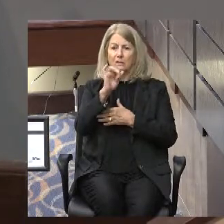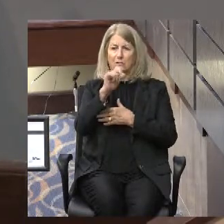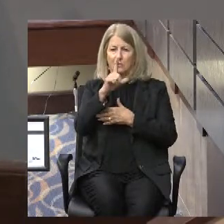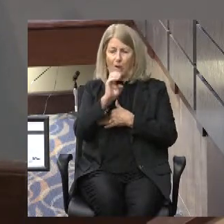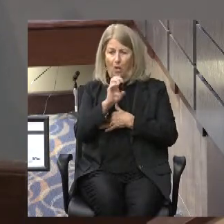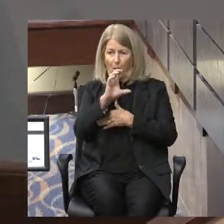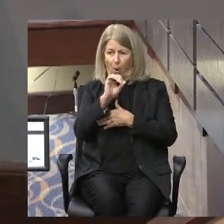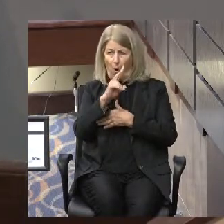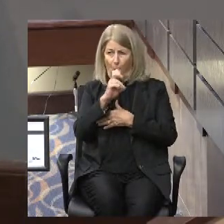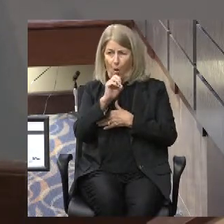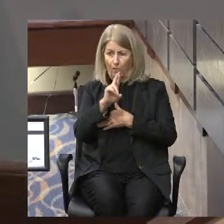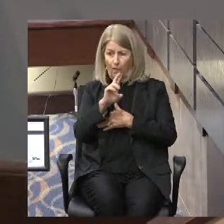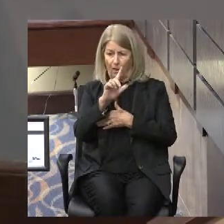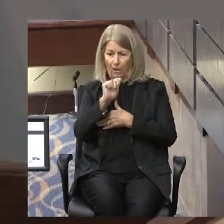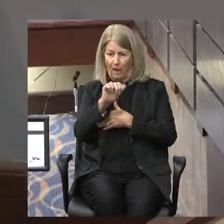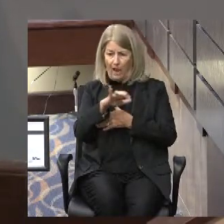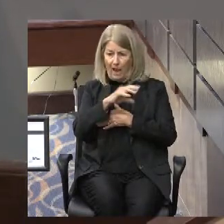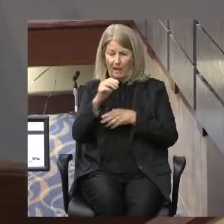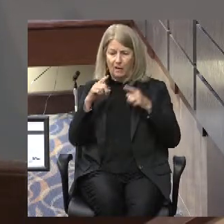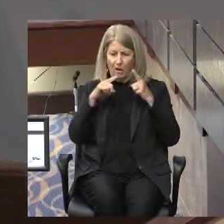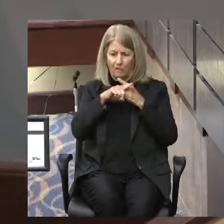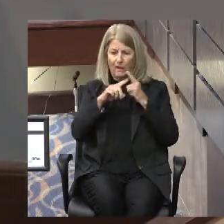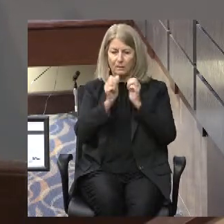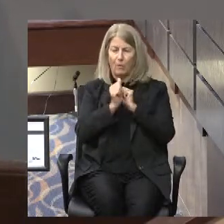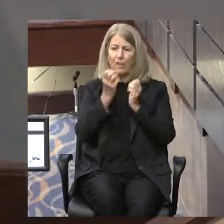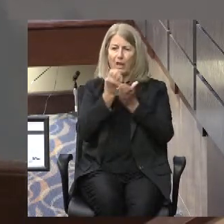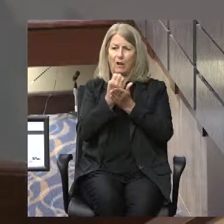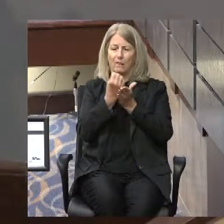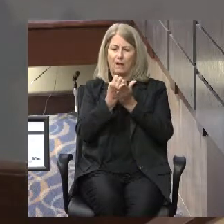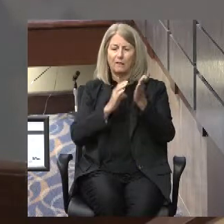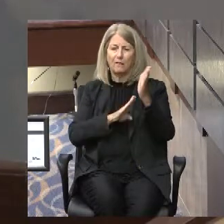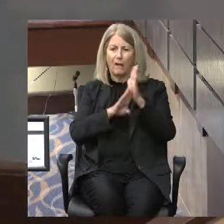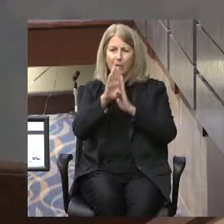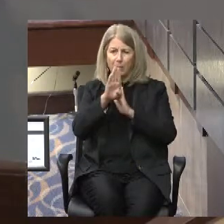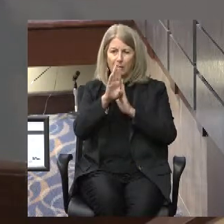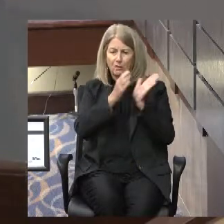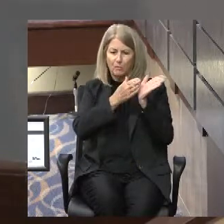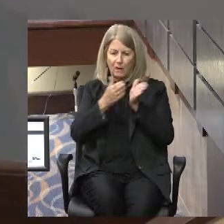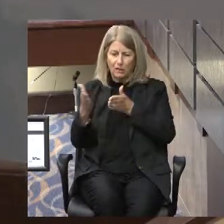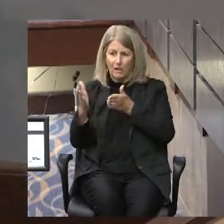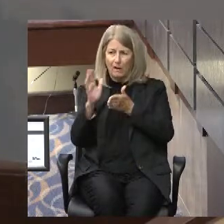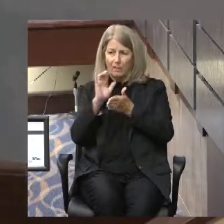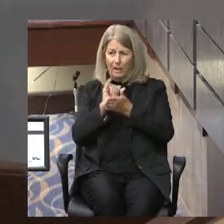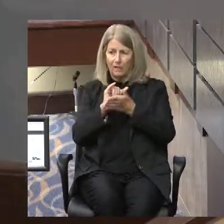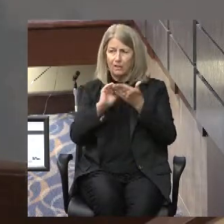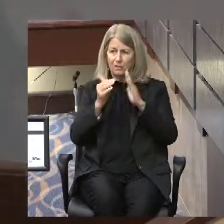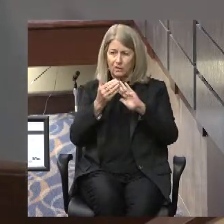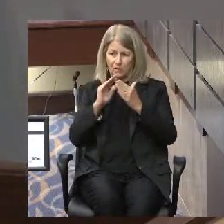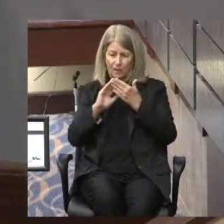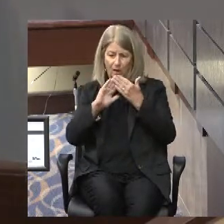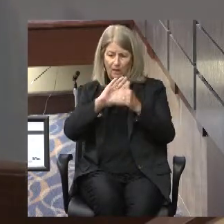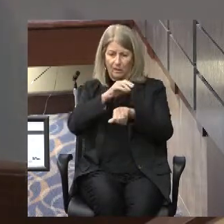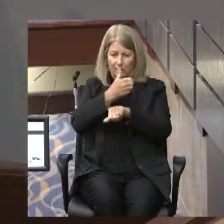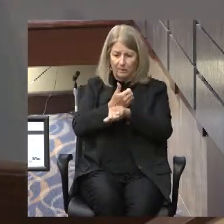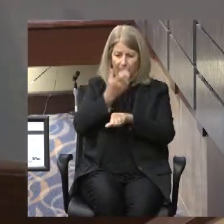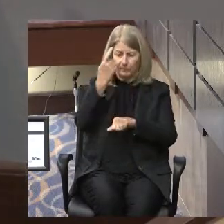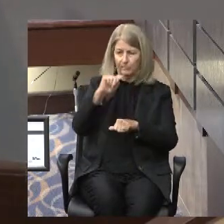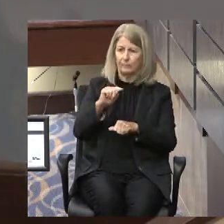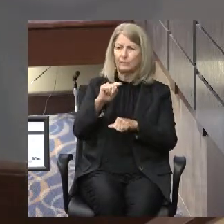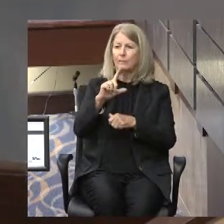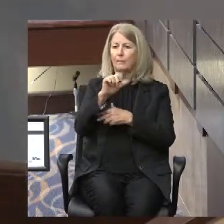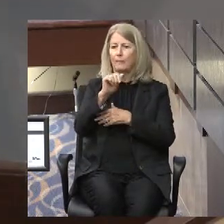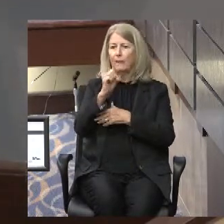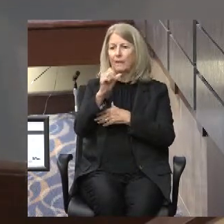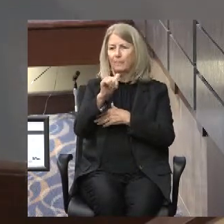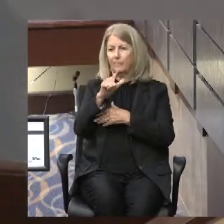conflicts with the economic development strategy that the city helped fund and put in place for the LaSalle corridor district,